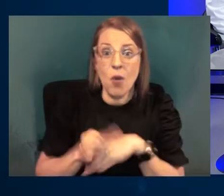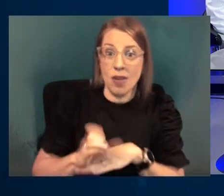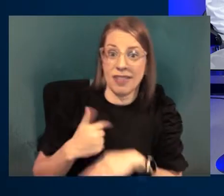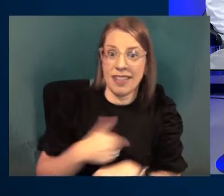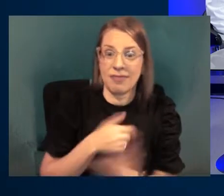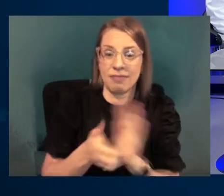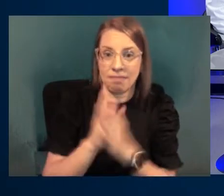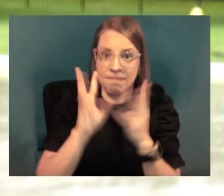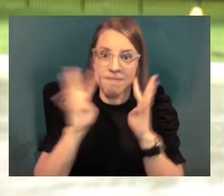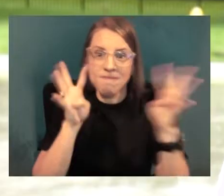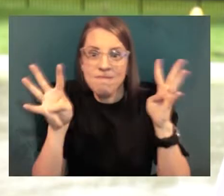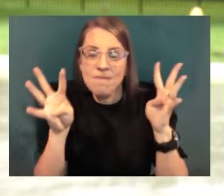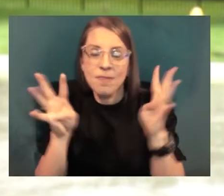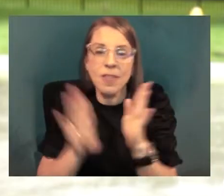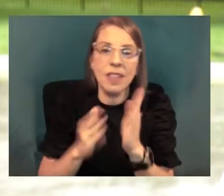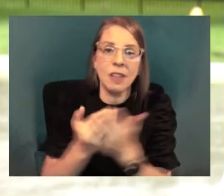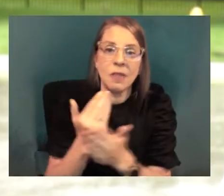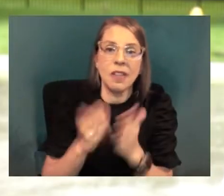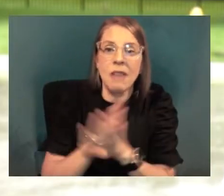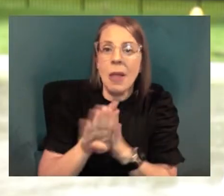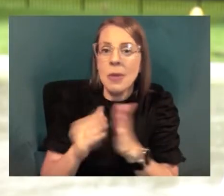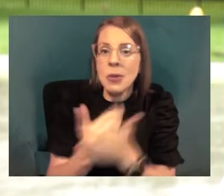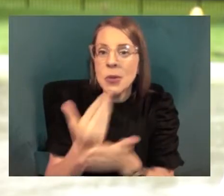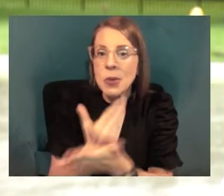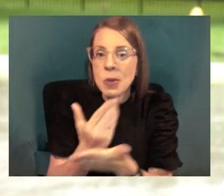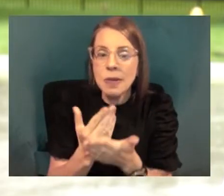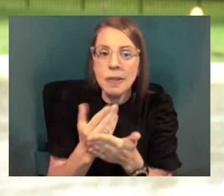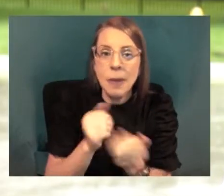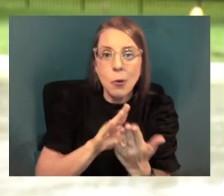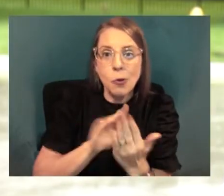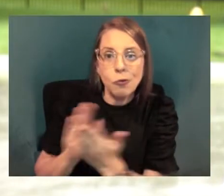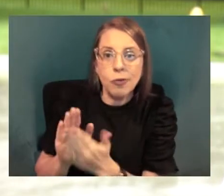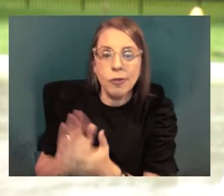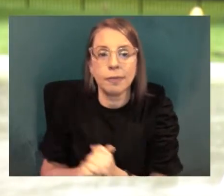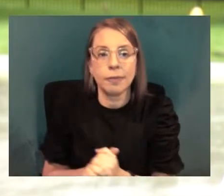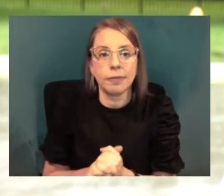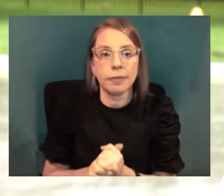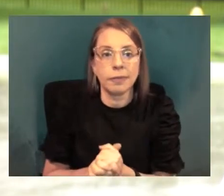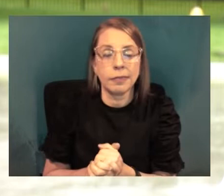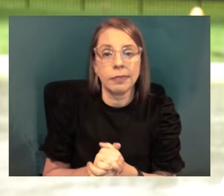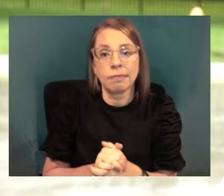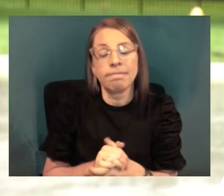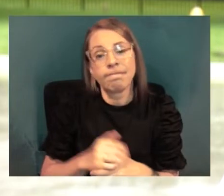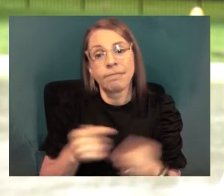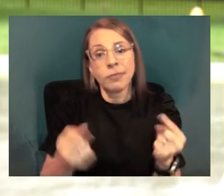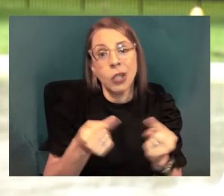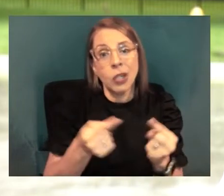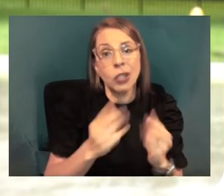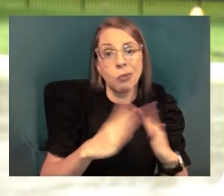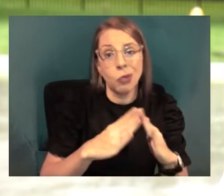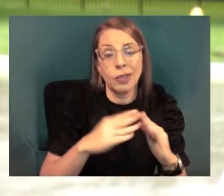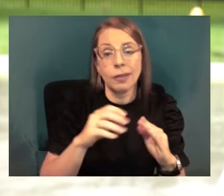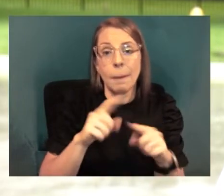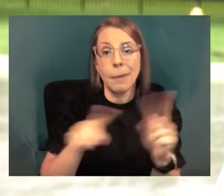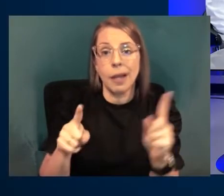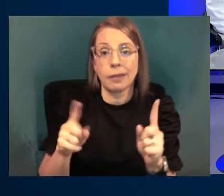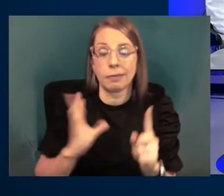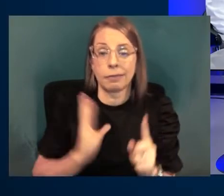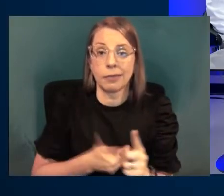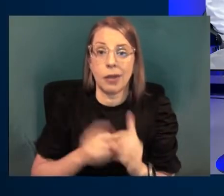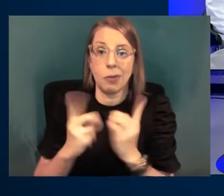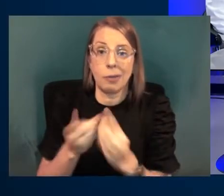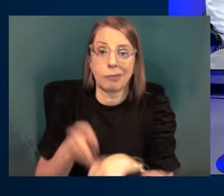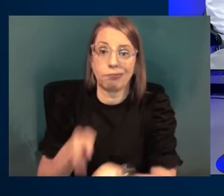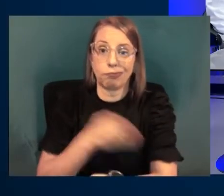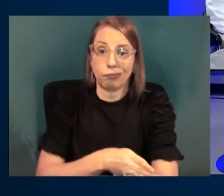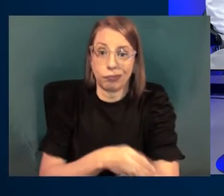up with new things. And for all the harm it did in our community, it actually helped us get a little better. So. Well, Chief, thank you